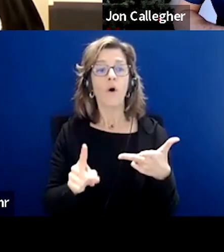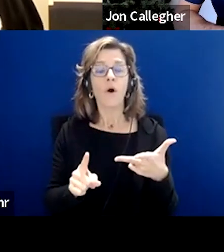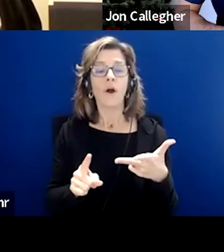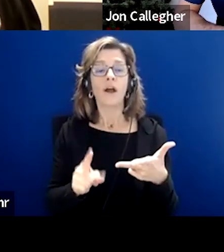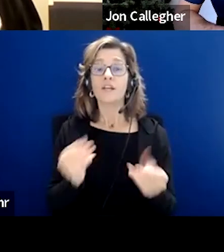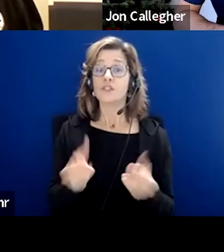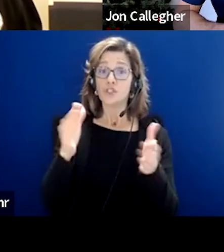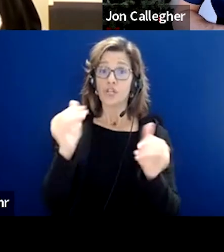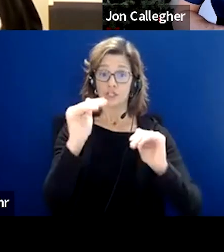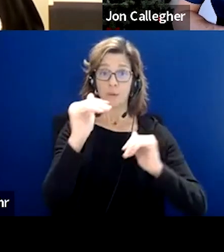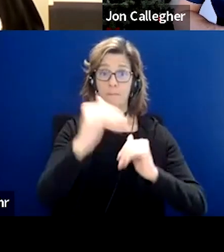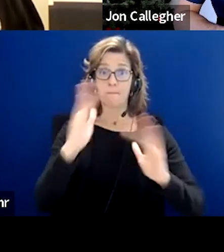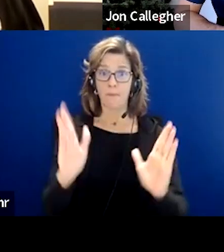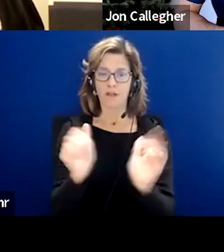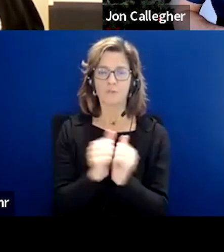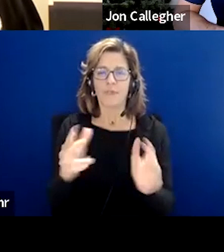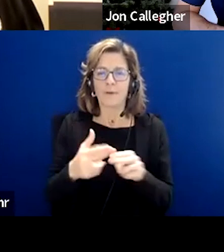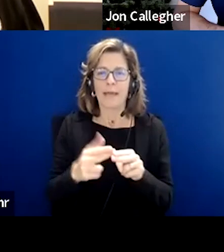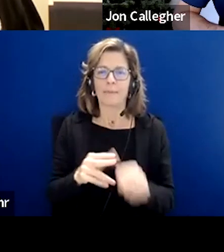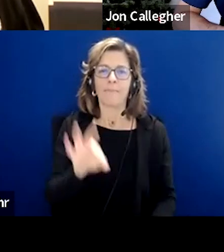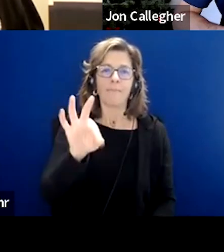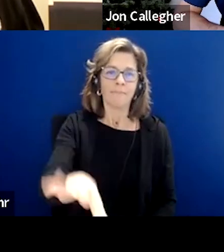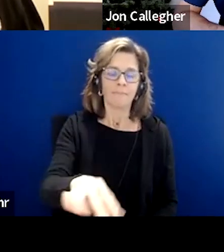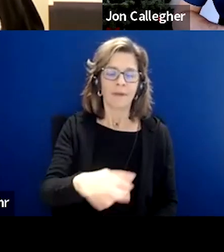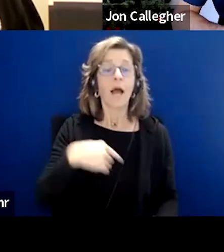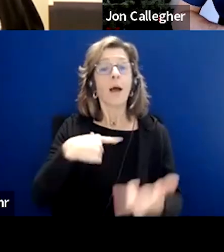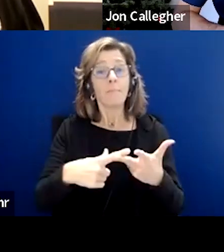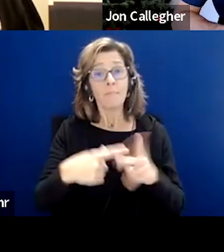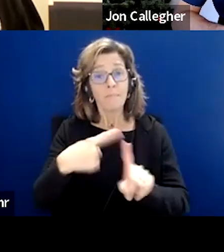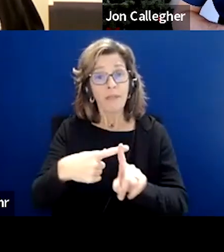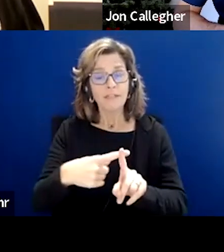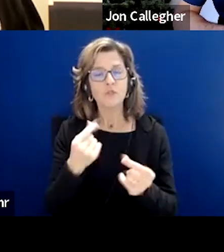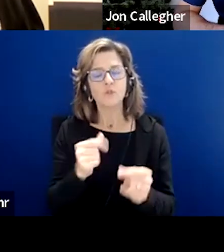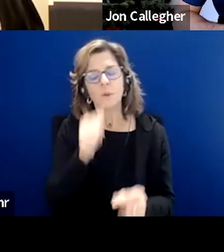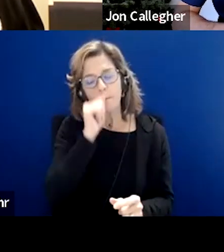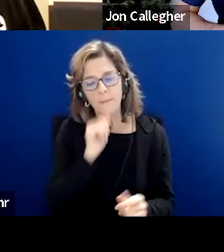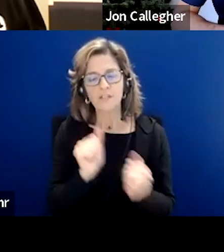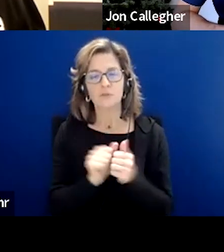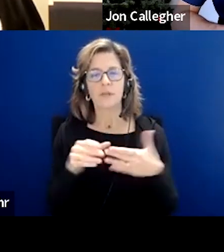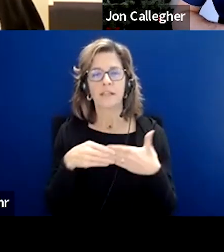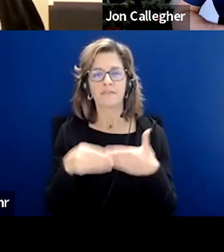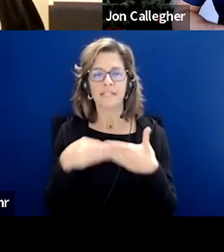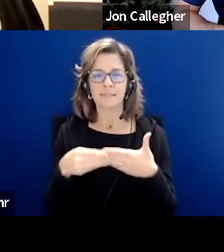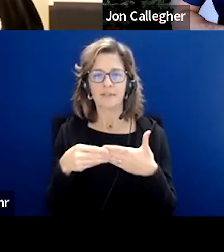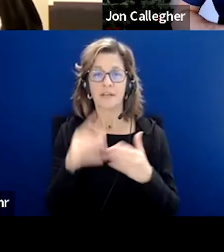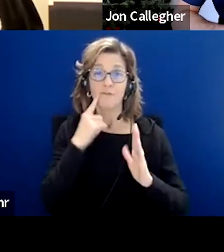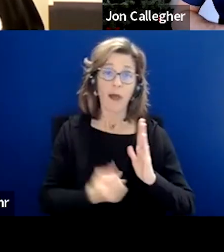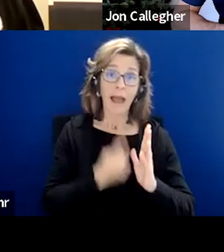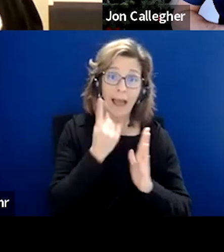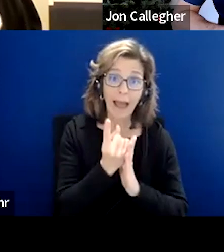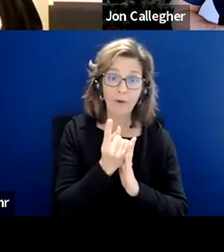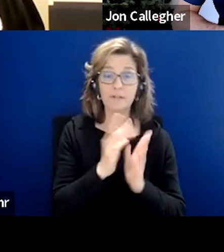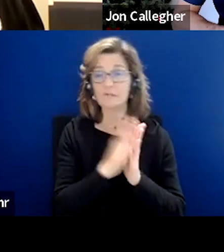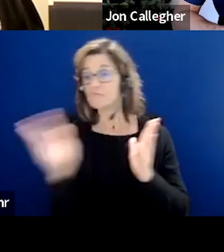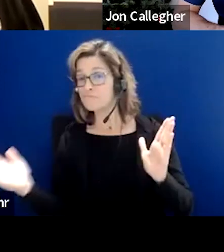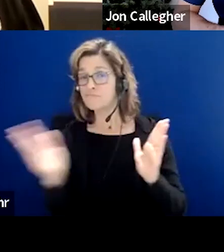boxes. And finally, patience and flexibility. More flexibility with hours and shifts to accommodate flare-ups. As